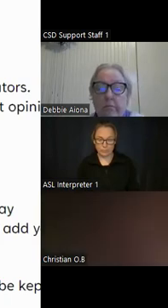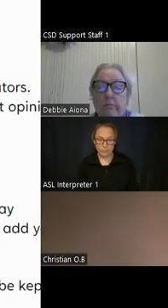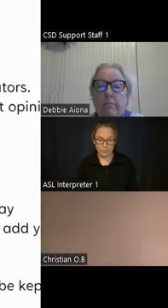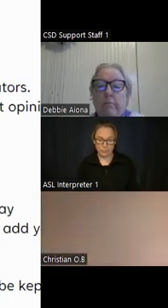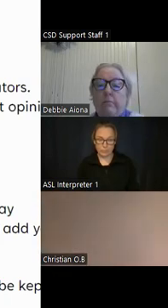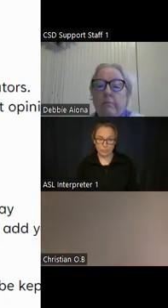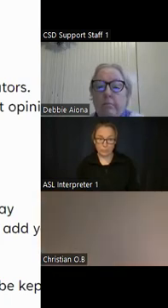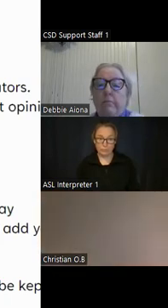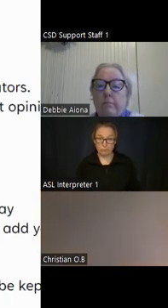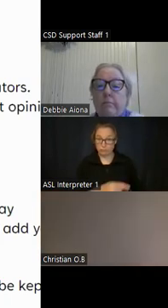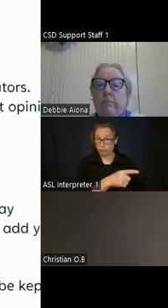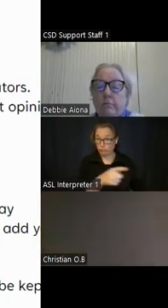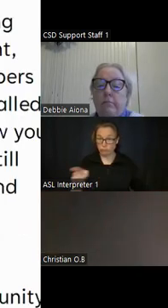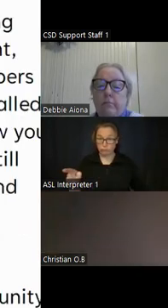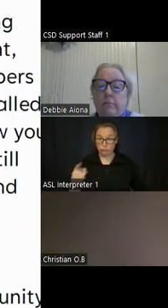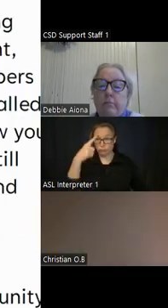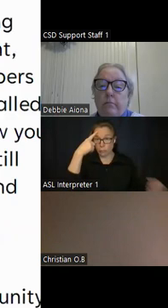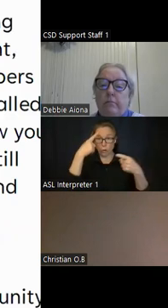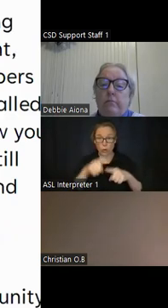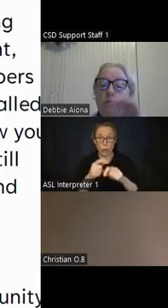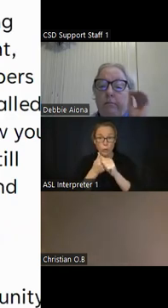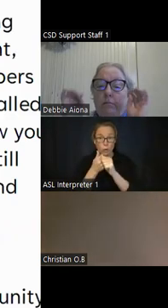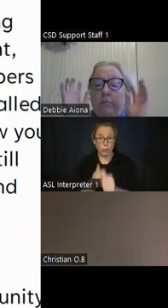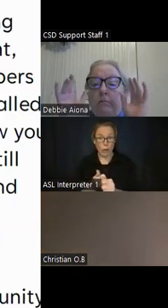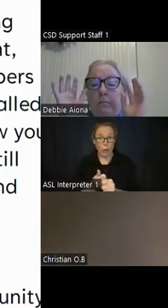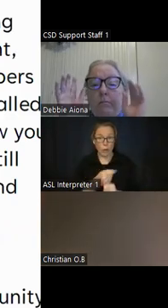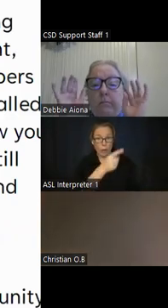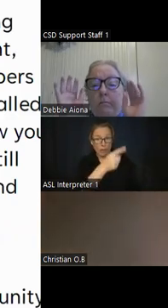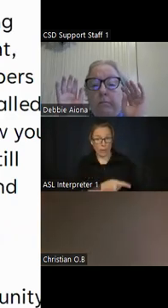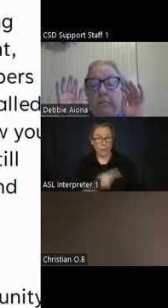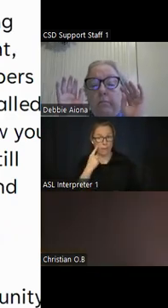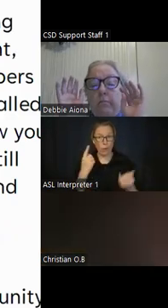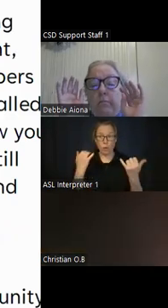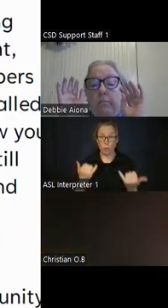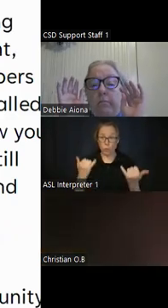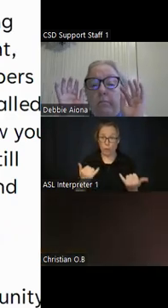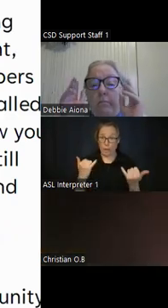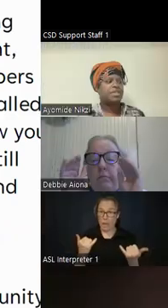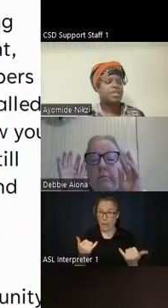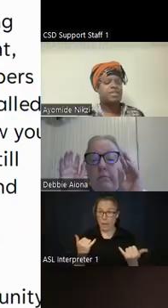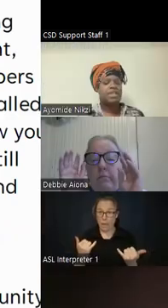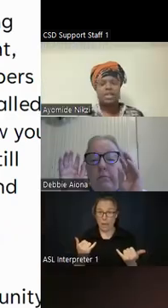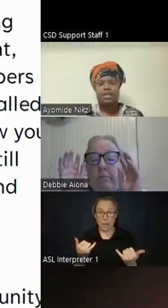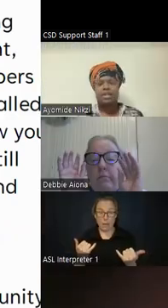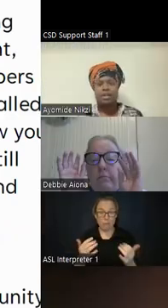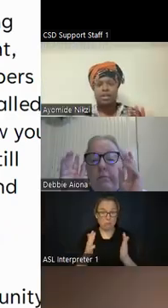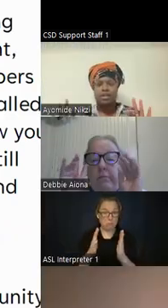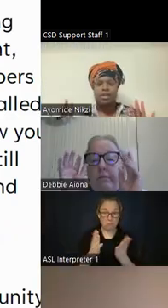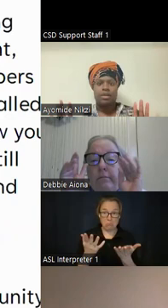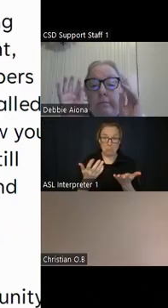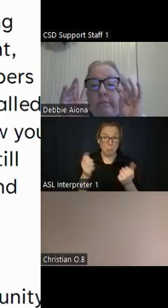Do we all commit to following the community agreements for today's meeting and gently calling in our colleagues and collaborators if needed?